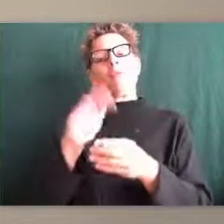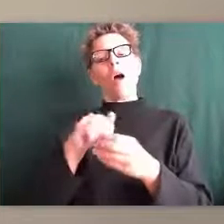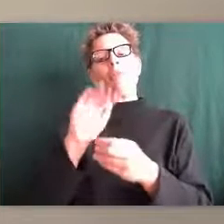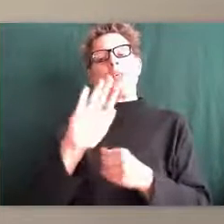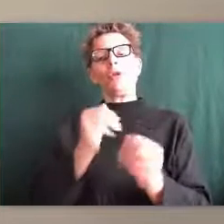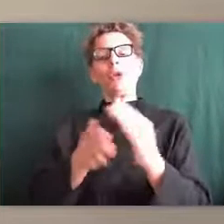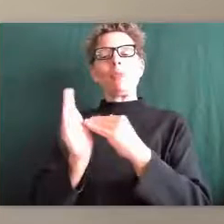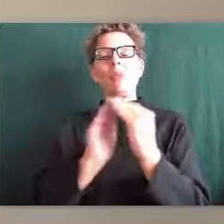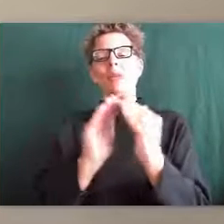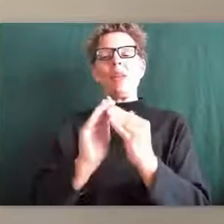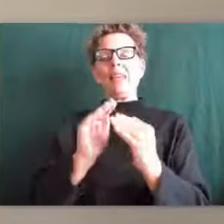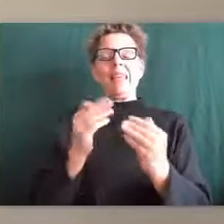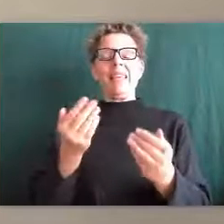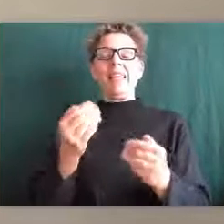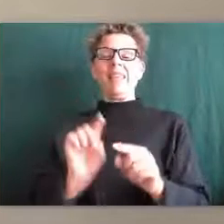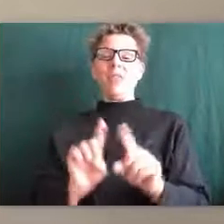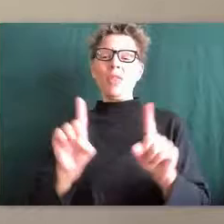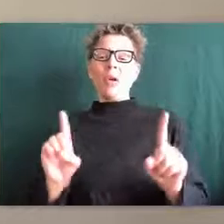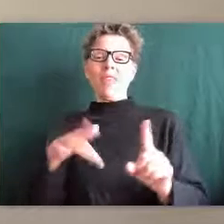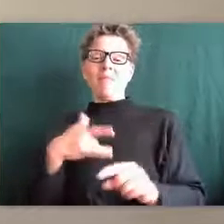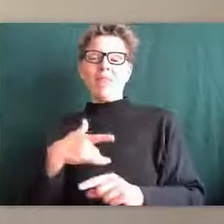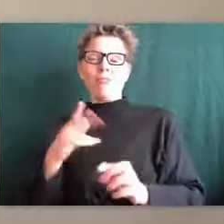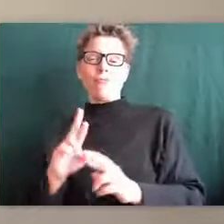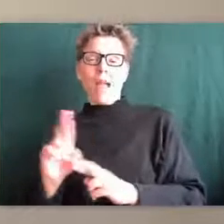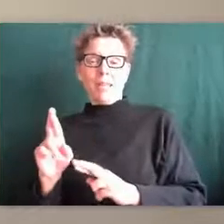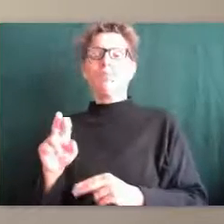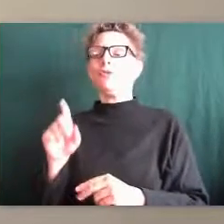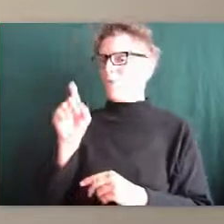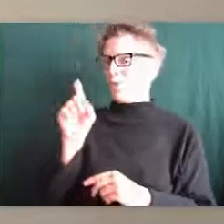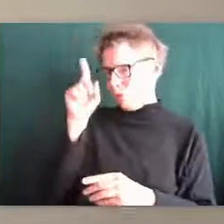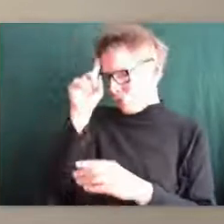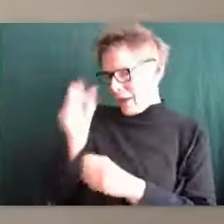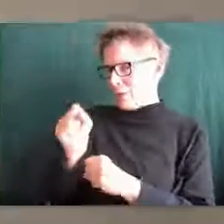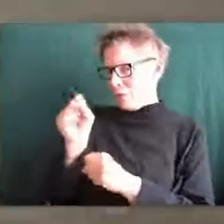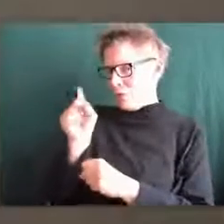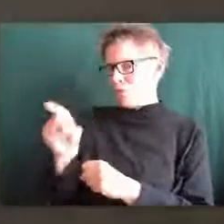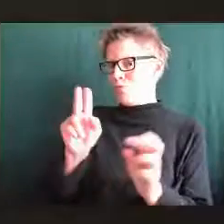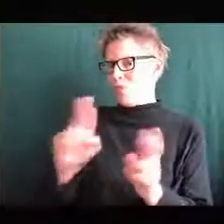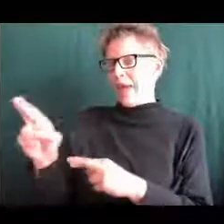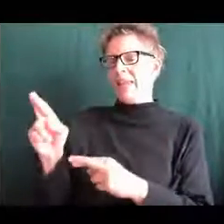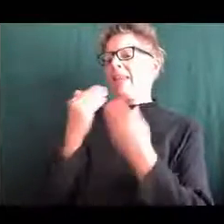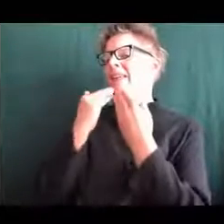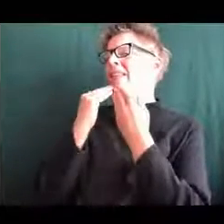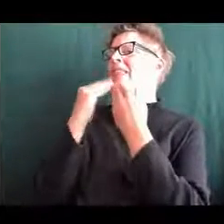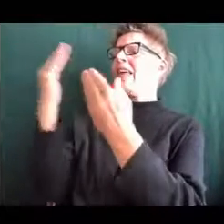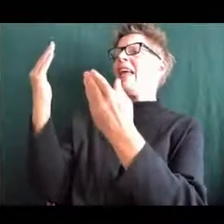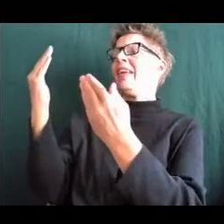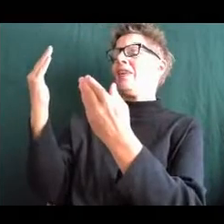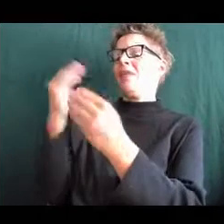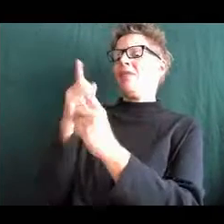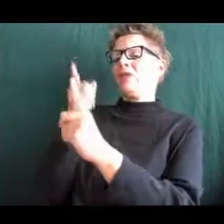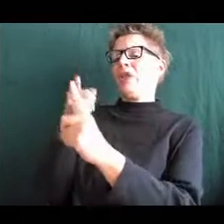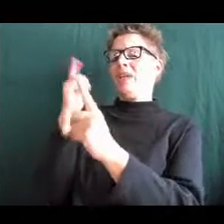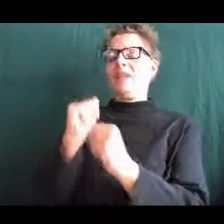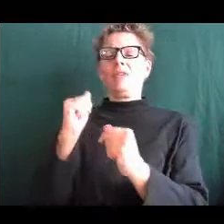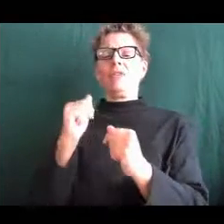community, and even though you don't feel like you're ready for it, trust me, you are." And I thank Virginia for that. She was a